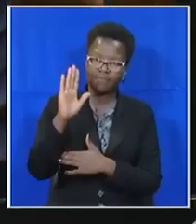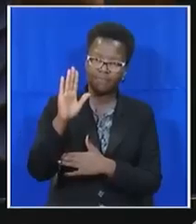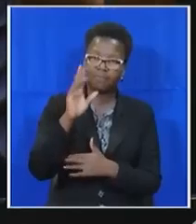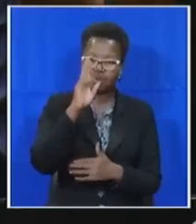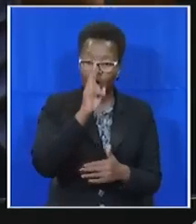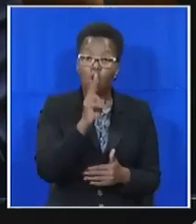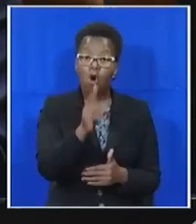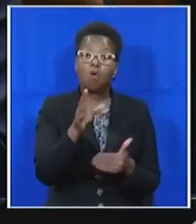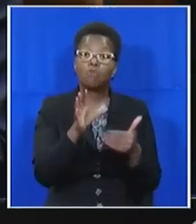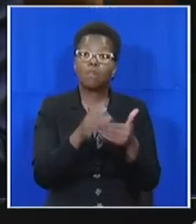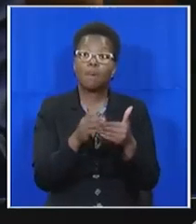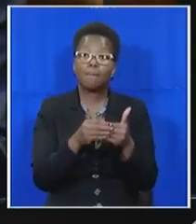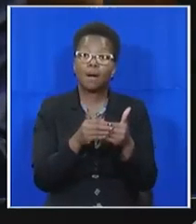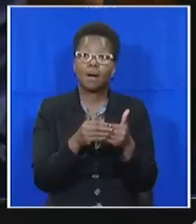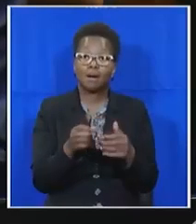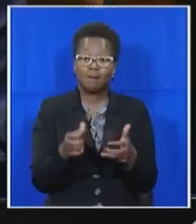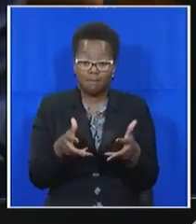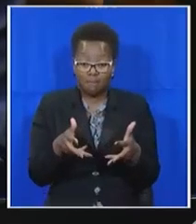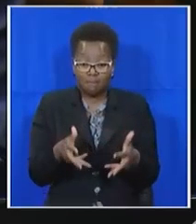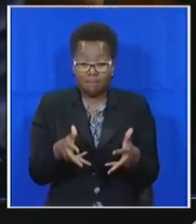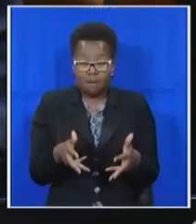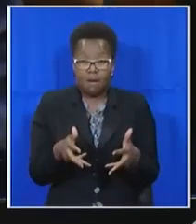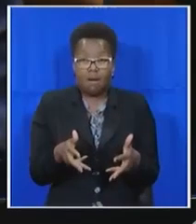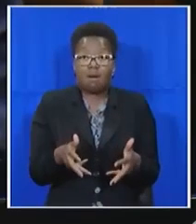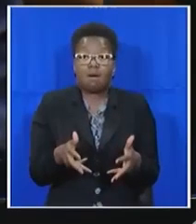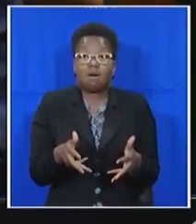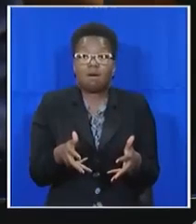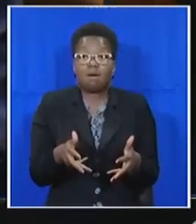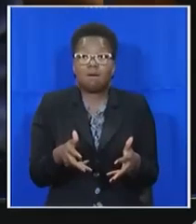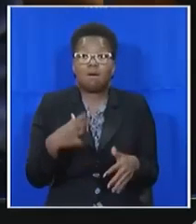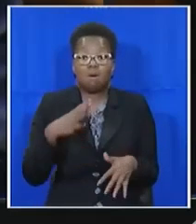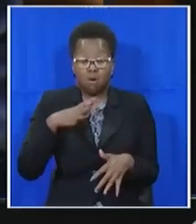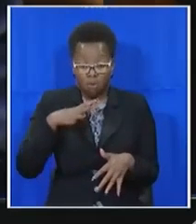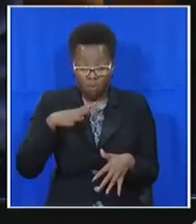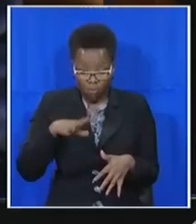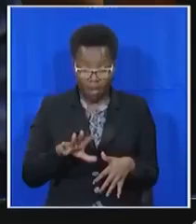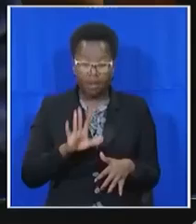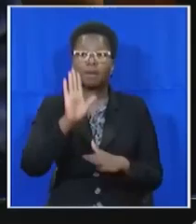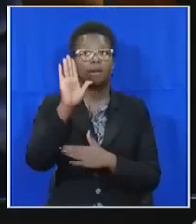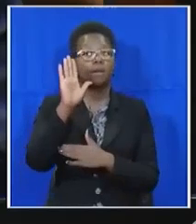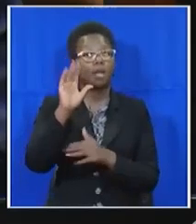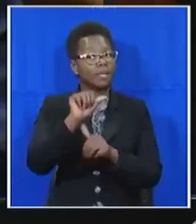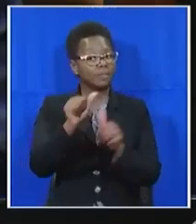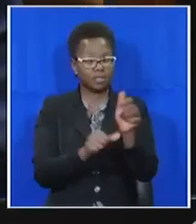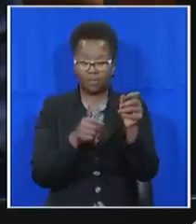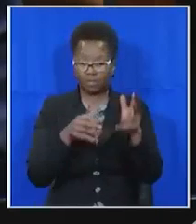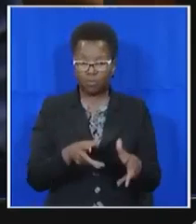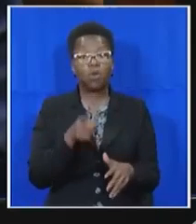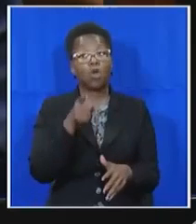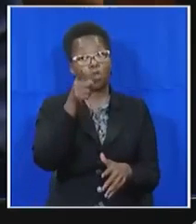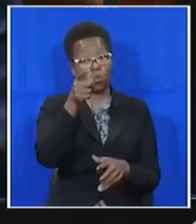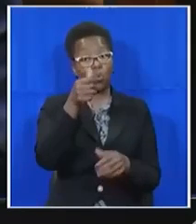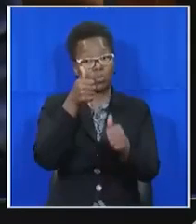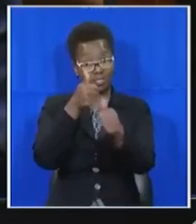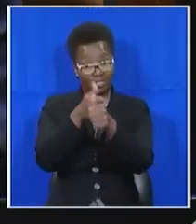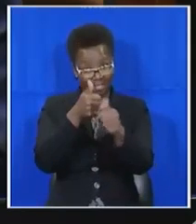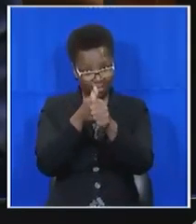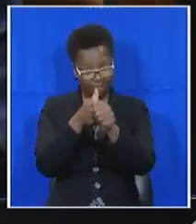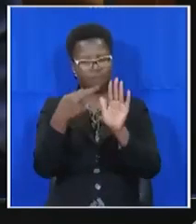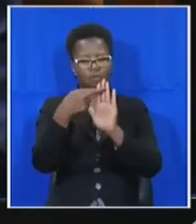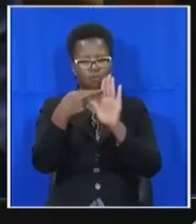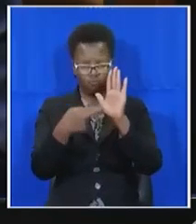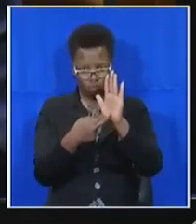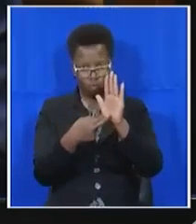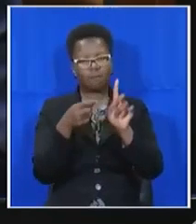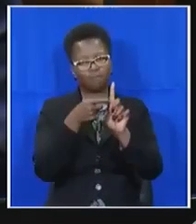I have a member who I want to take responsibility but Honorable for action. Deputy Speaker, you are out of order yourself.